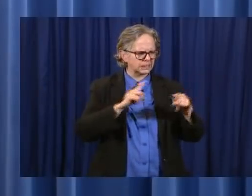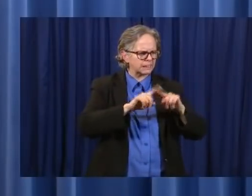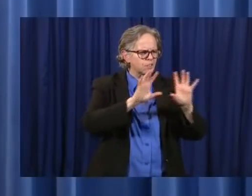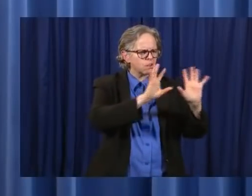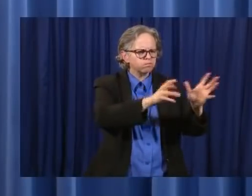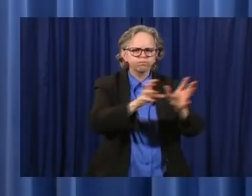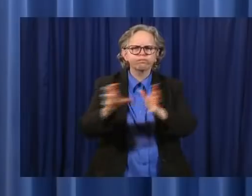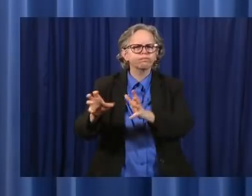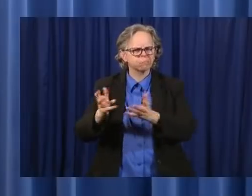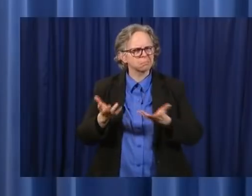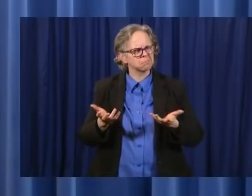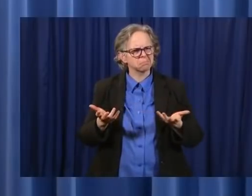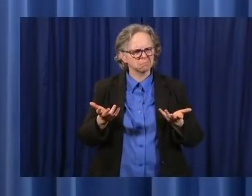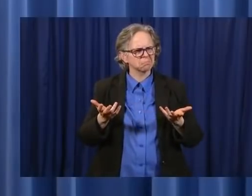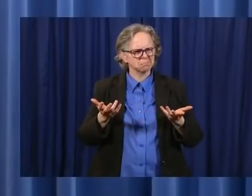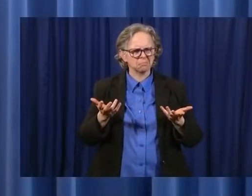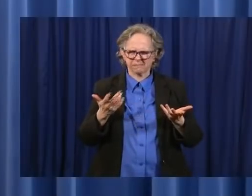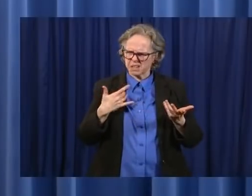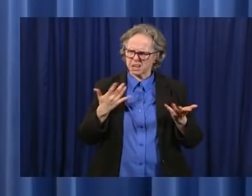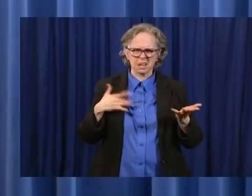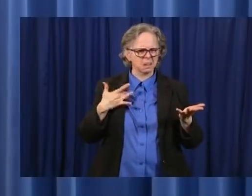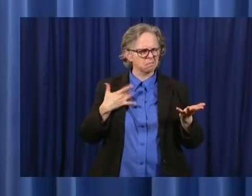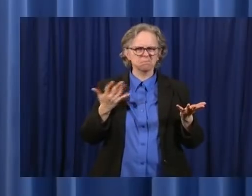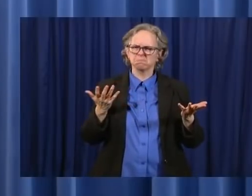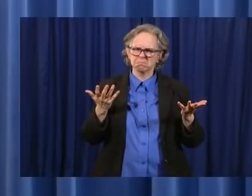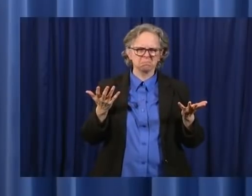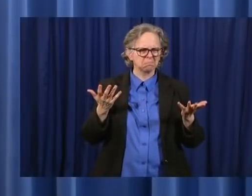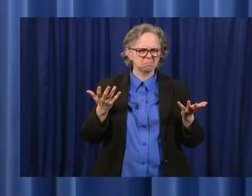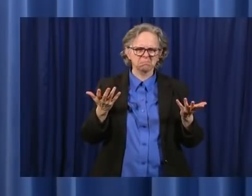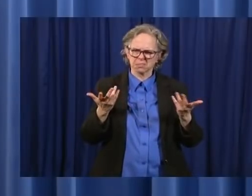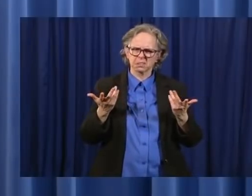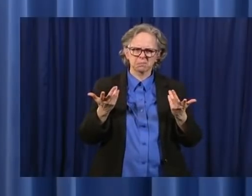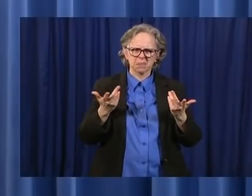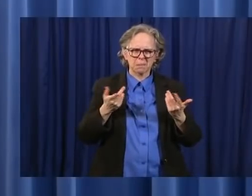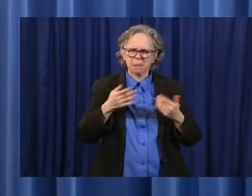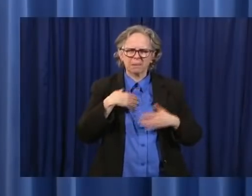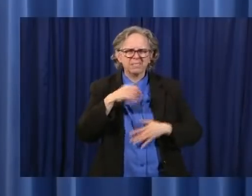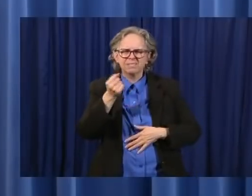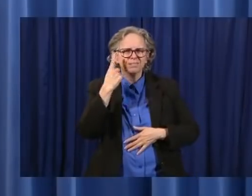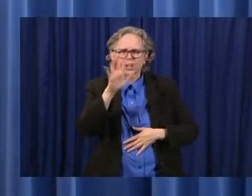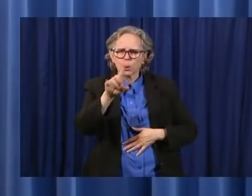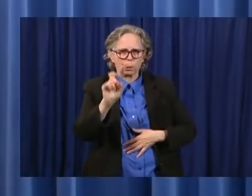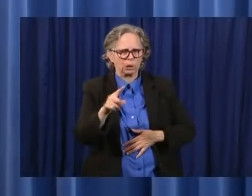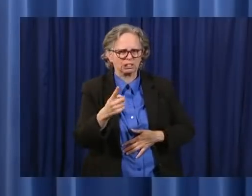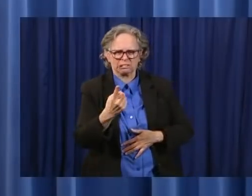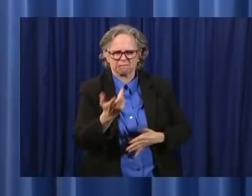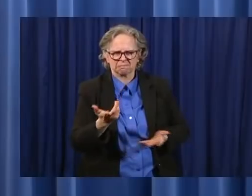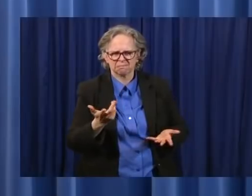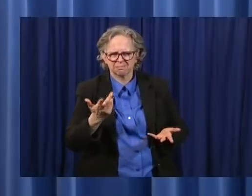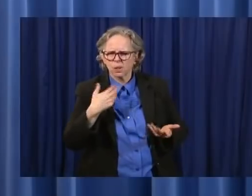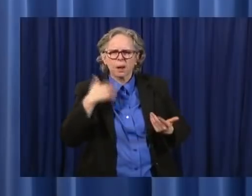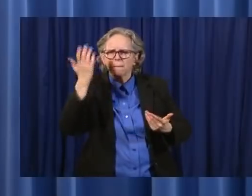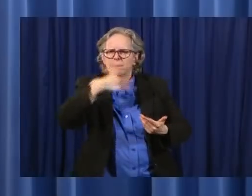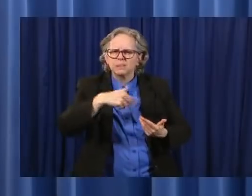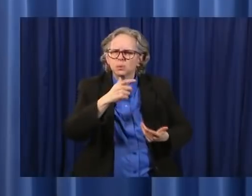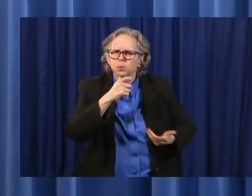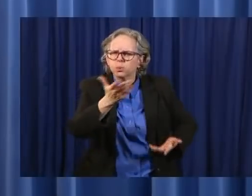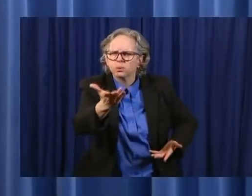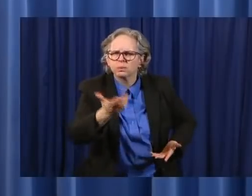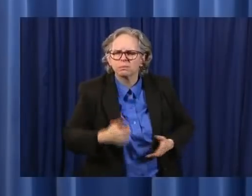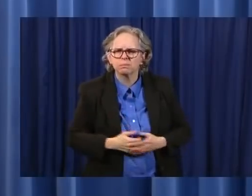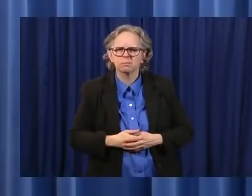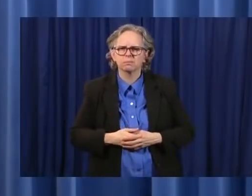think everybody in those categories is covered. Maybe I didn't quite understand the question. Who are we missing?